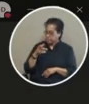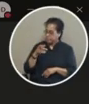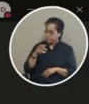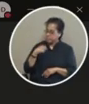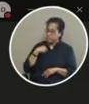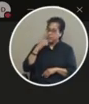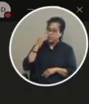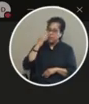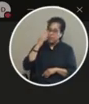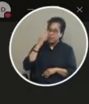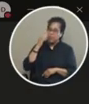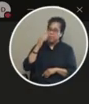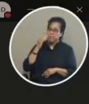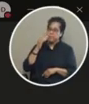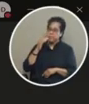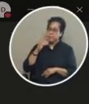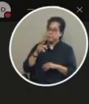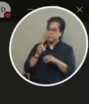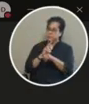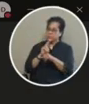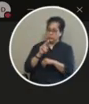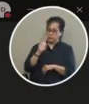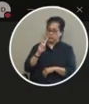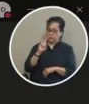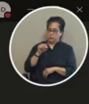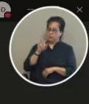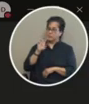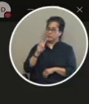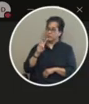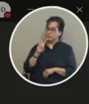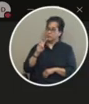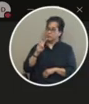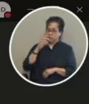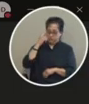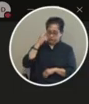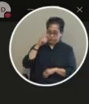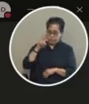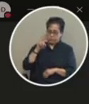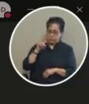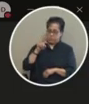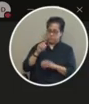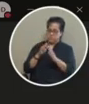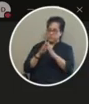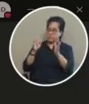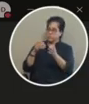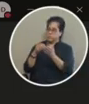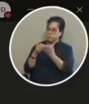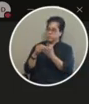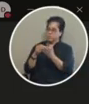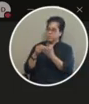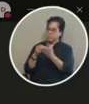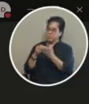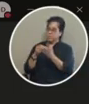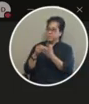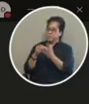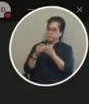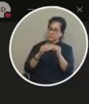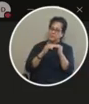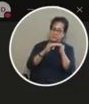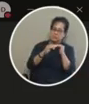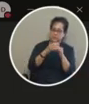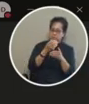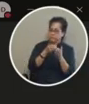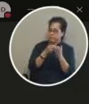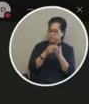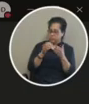I know that we're going to use that 6.6 for the general fund or the stabilization fund